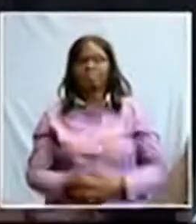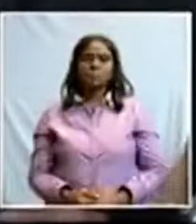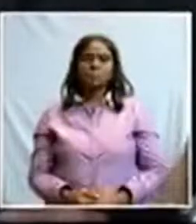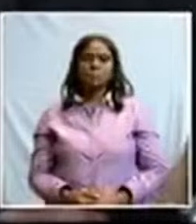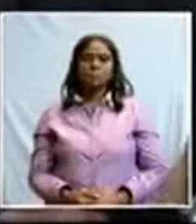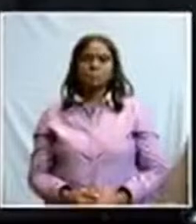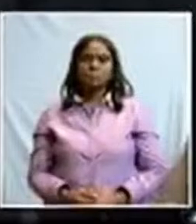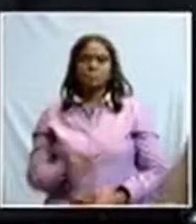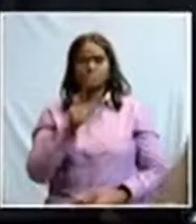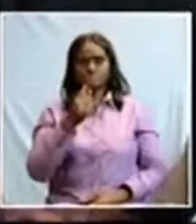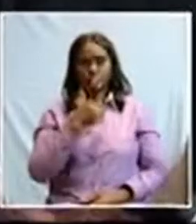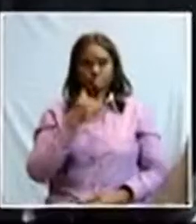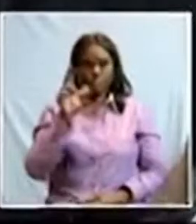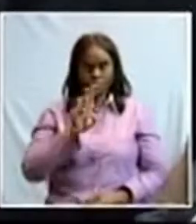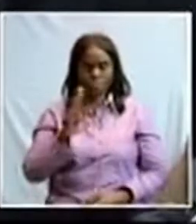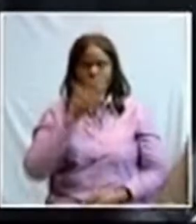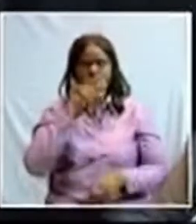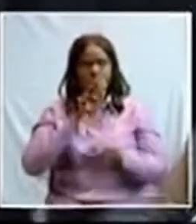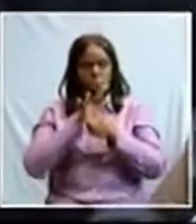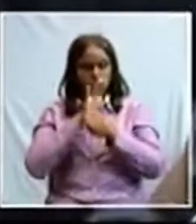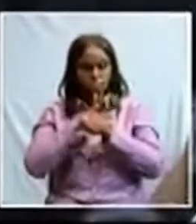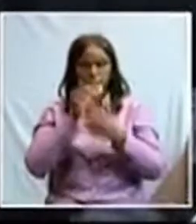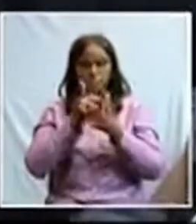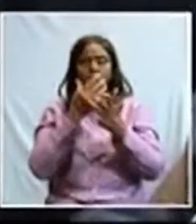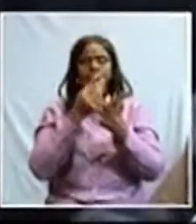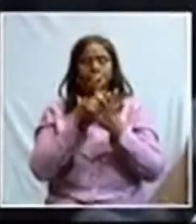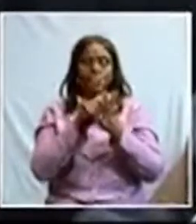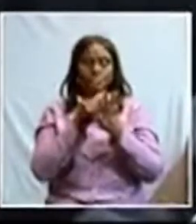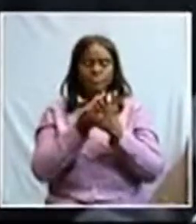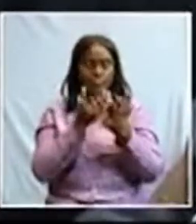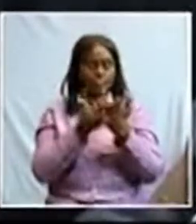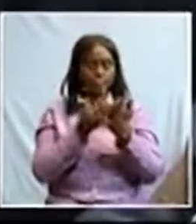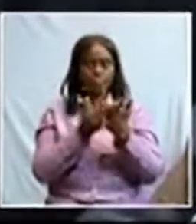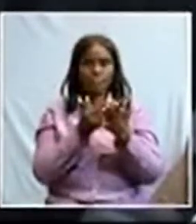Because you have committed all the funds to